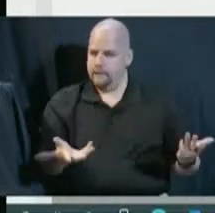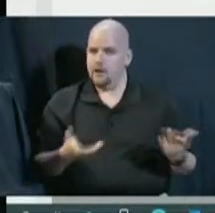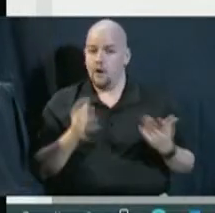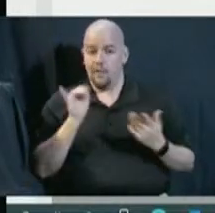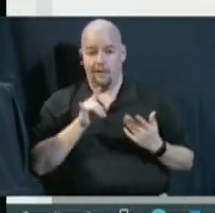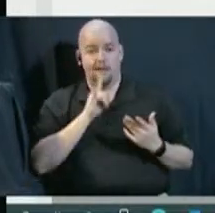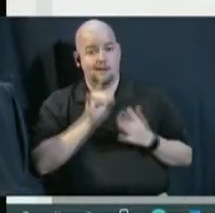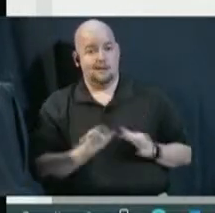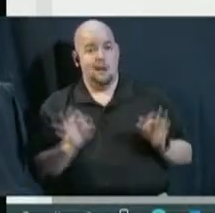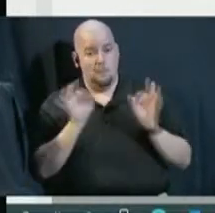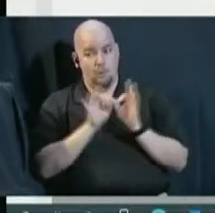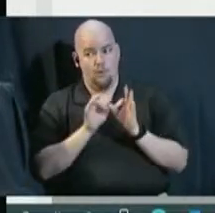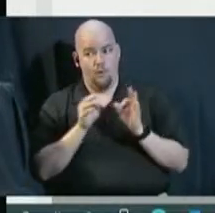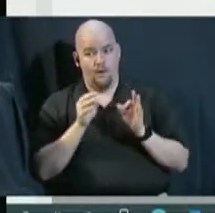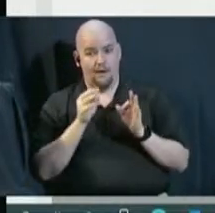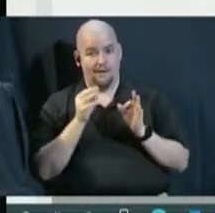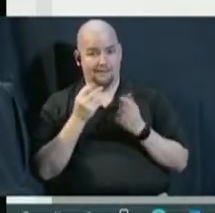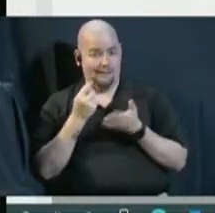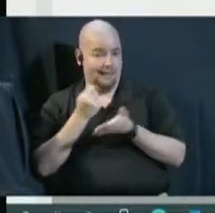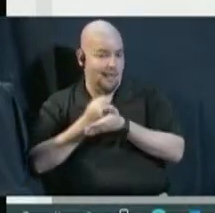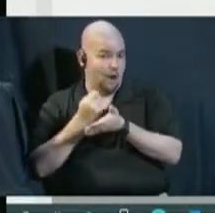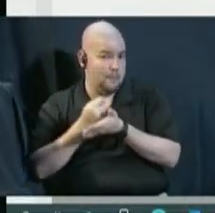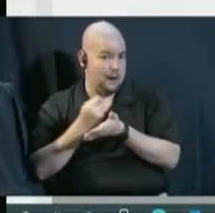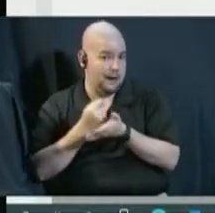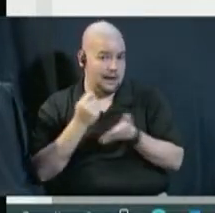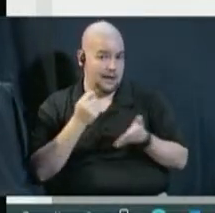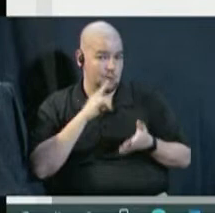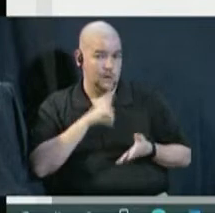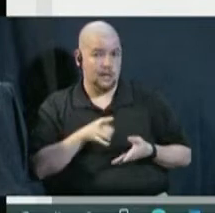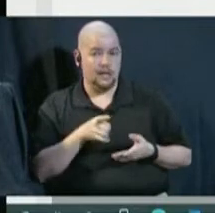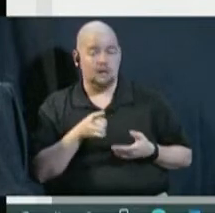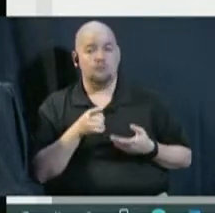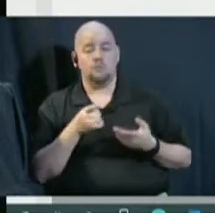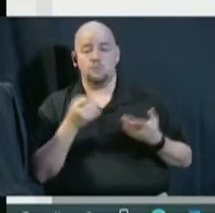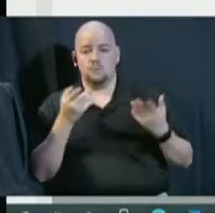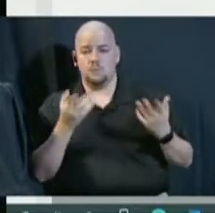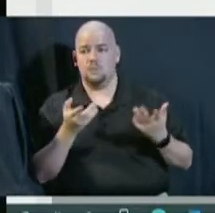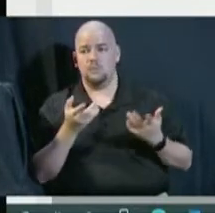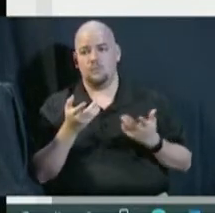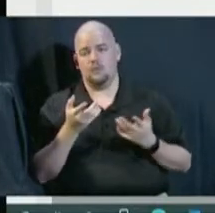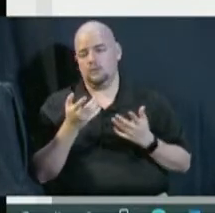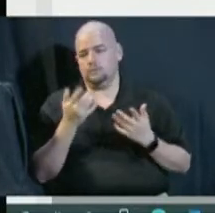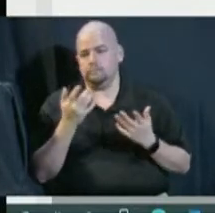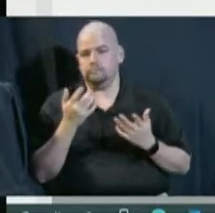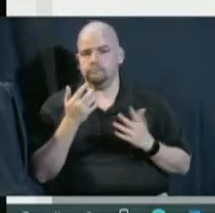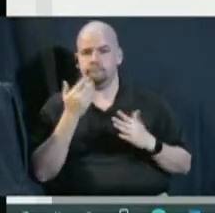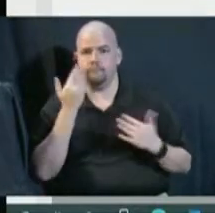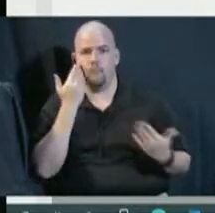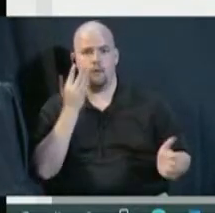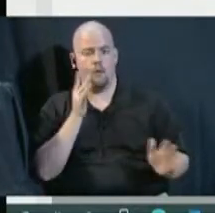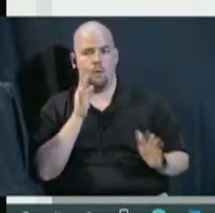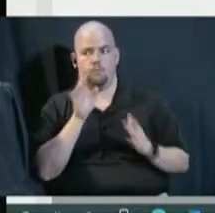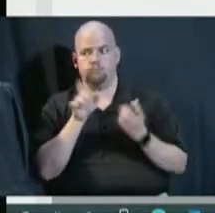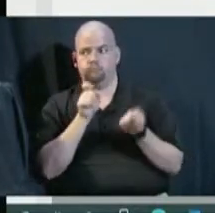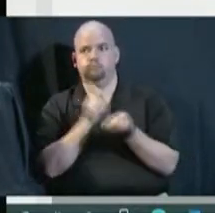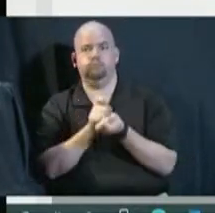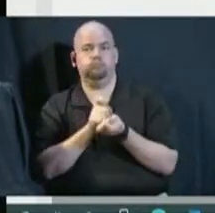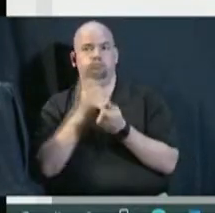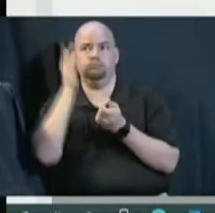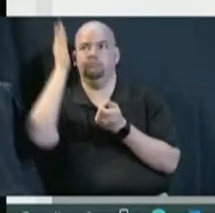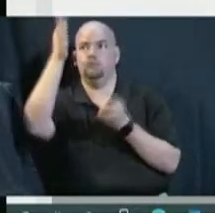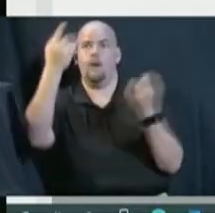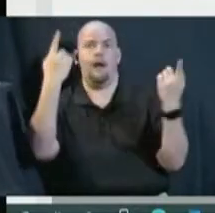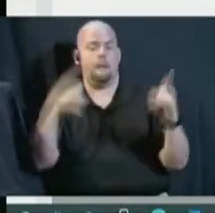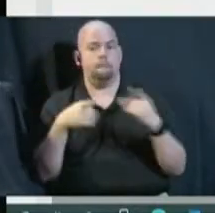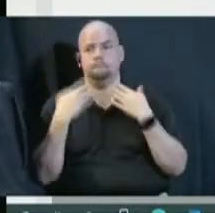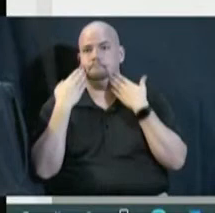it's an important therapy. And at this point, and we're not sure exactly what the future holds,